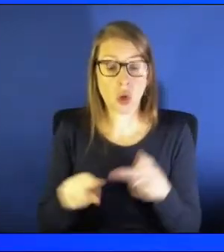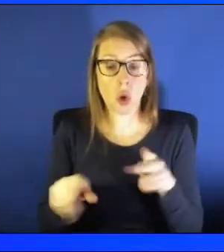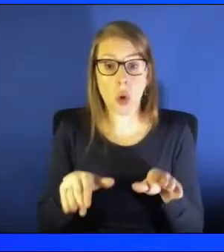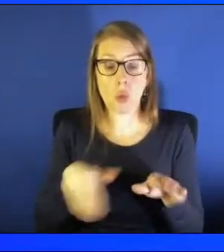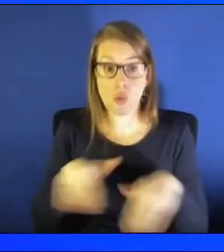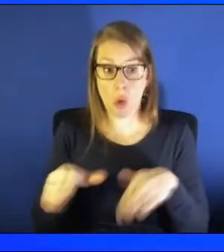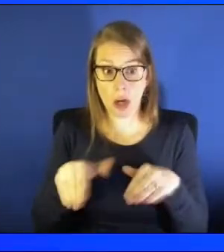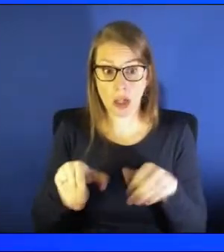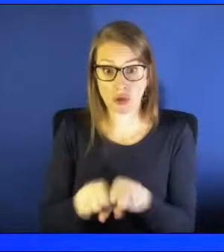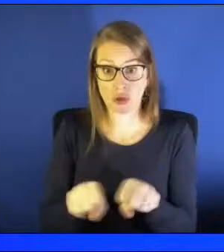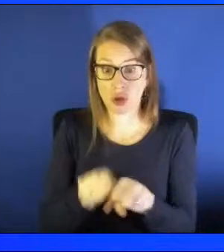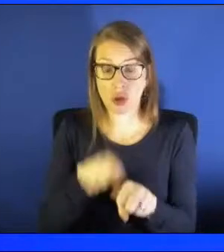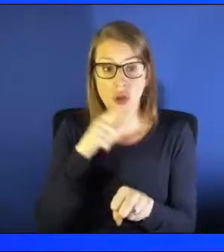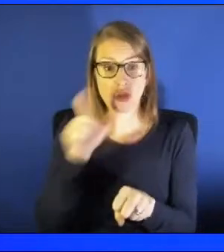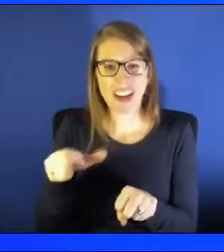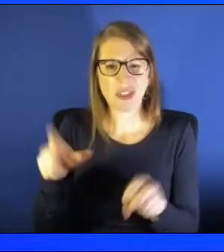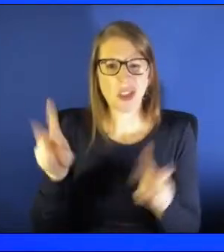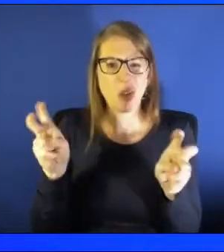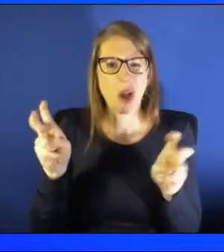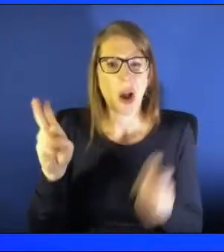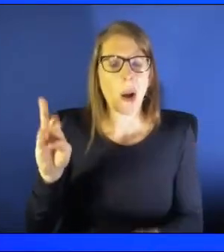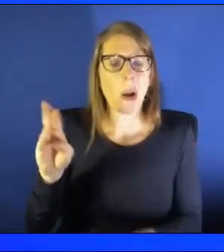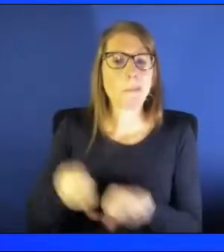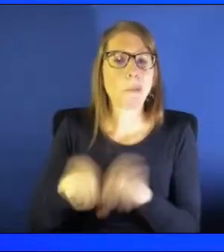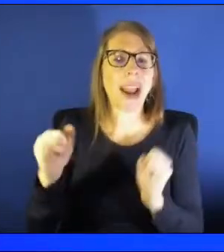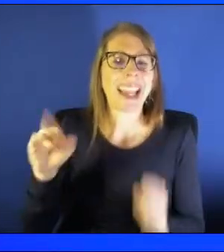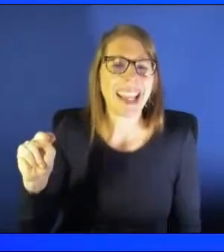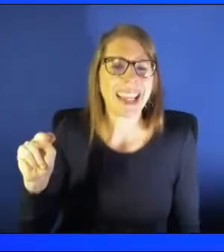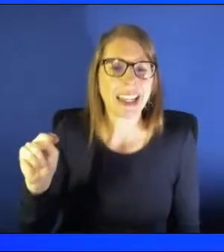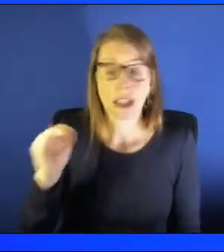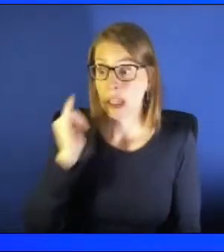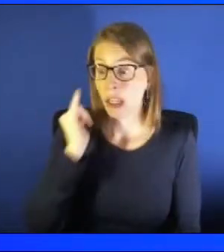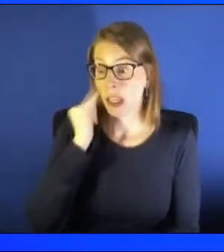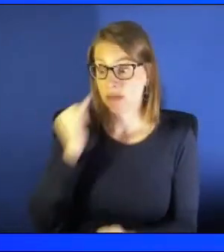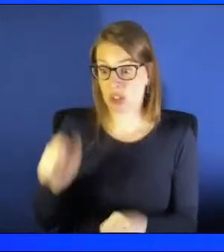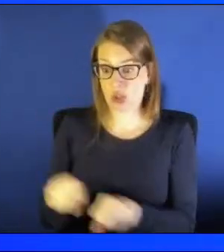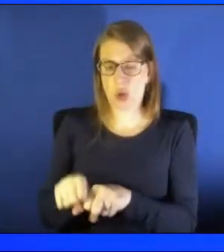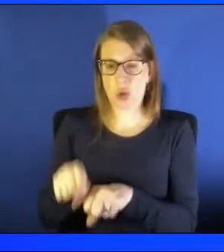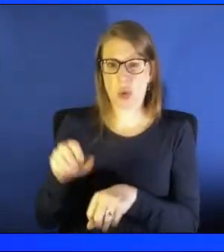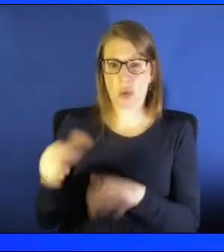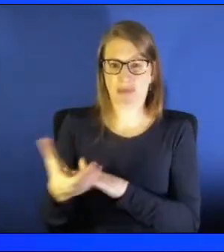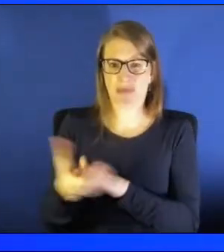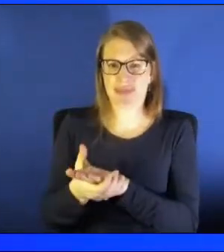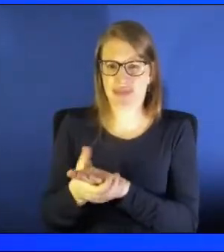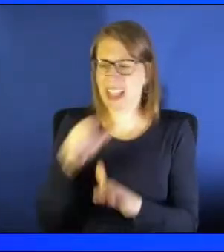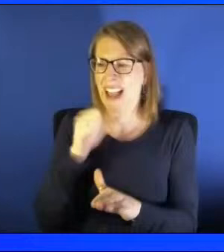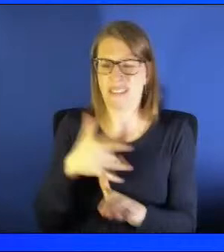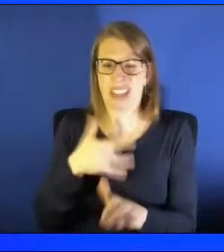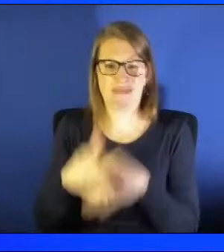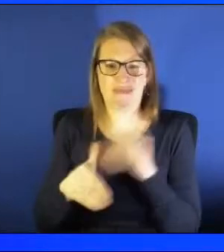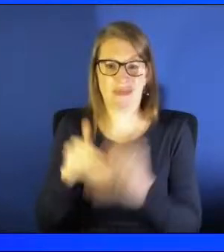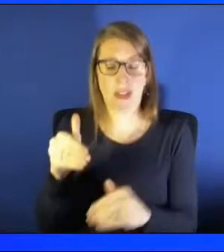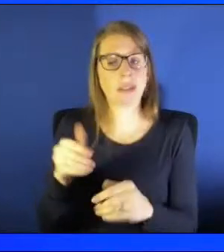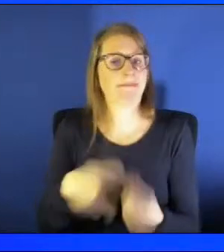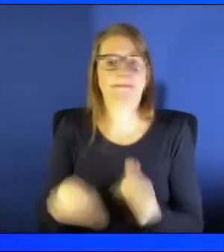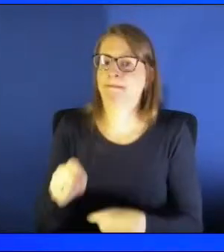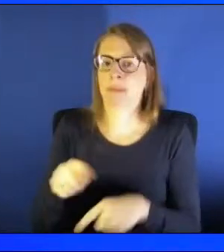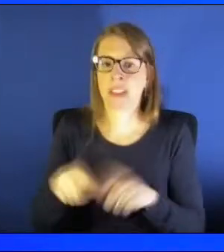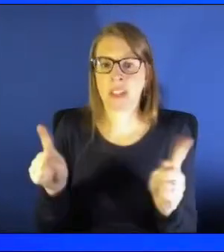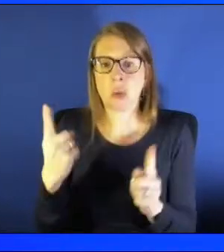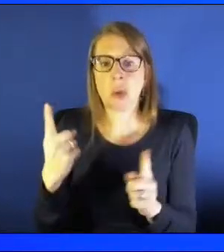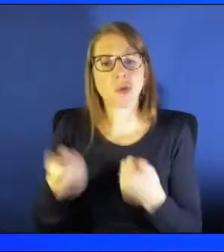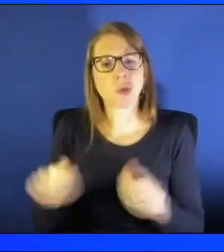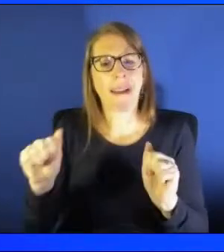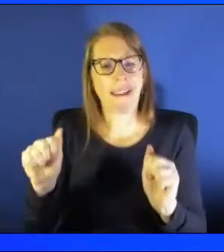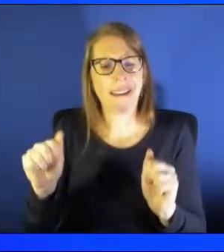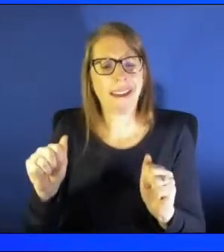have to break in. So if you put on a pair of shoes and it doesn't feel right for you, try a different one. There's lots of resources too that we can utilize to make